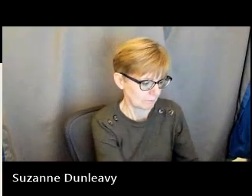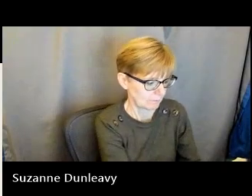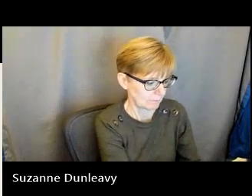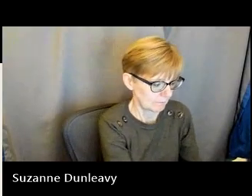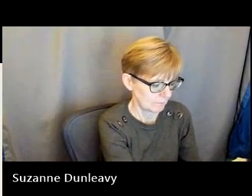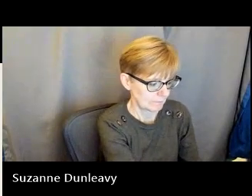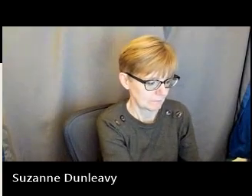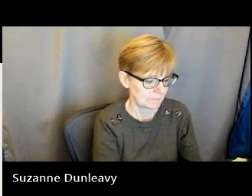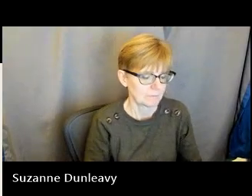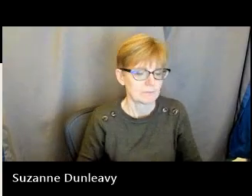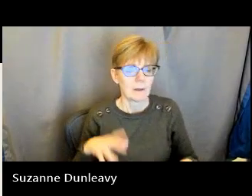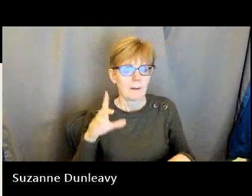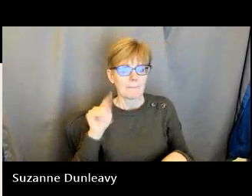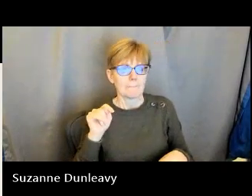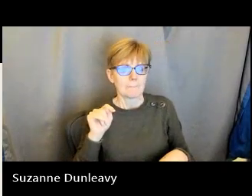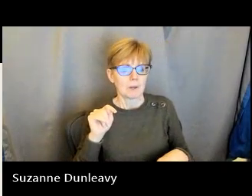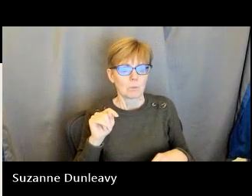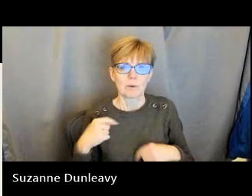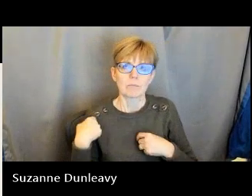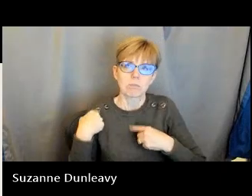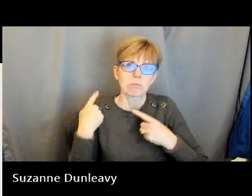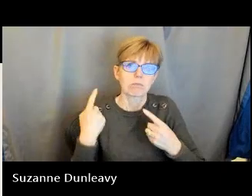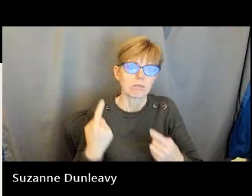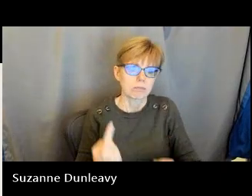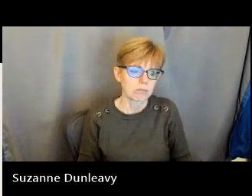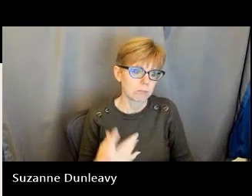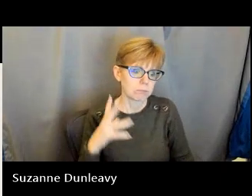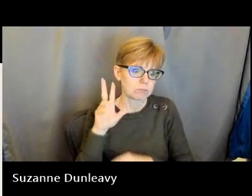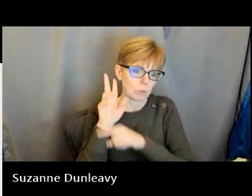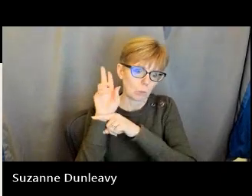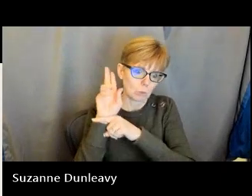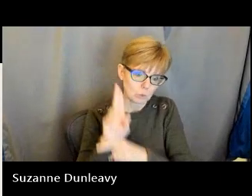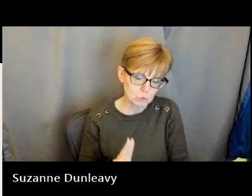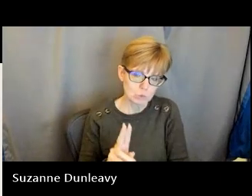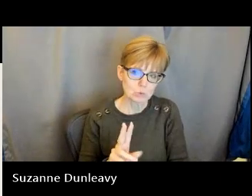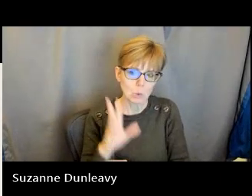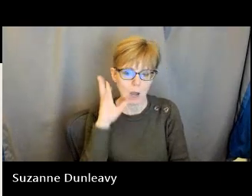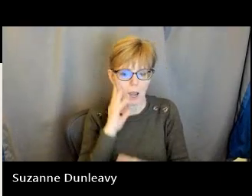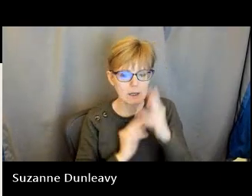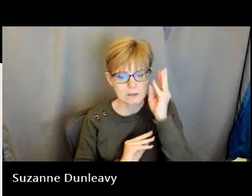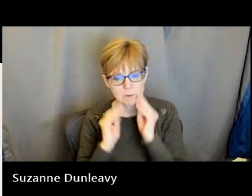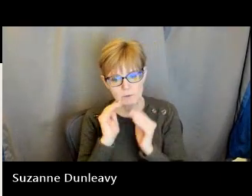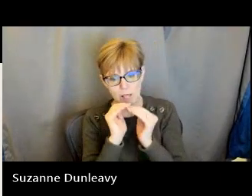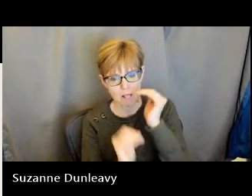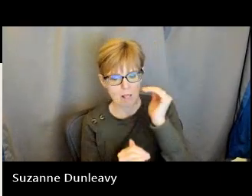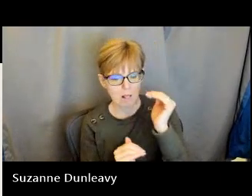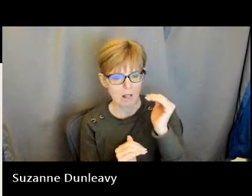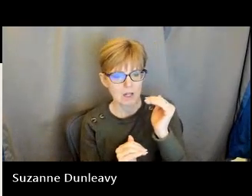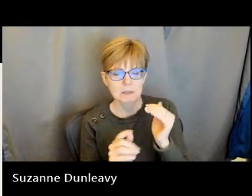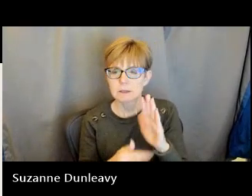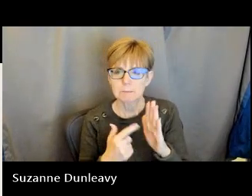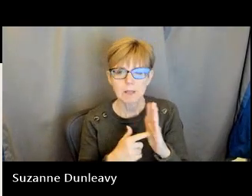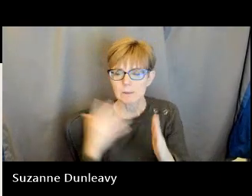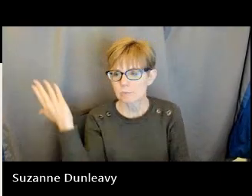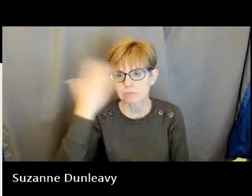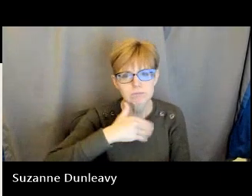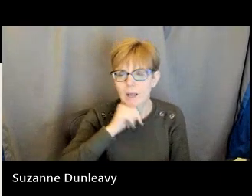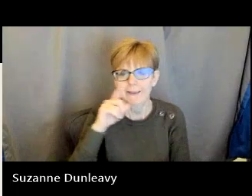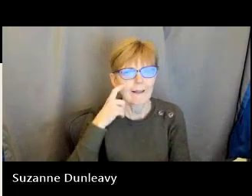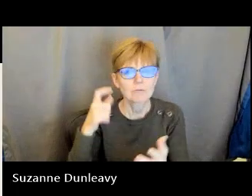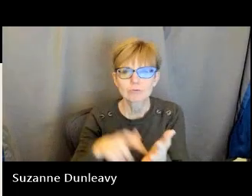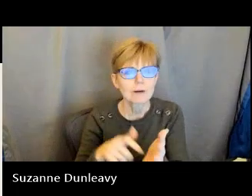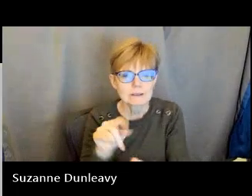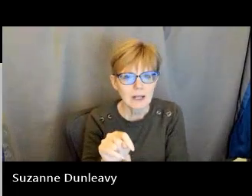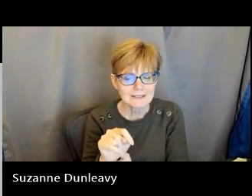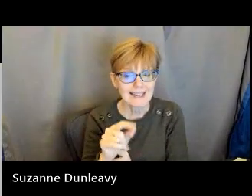and seeing inequities that we can't even recognize it sometimes, even those who are being directly impacted by it. And